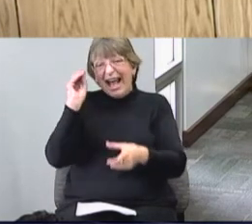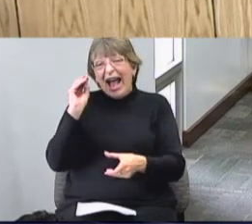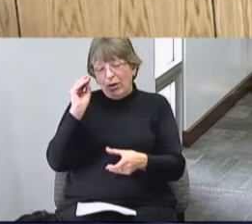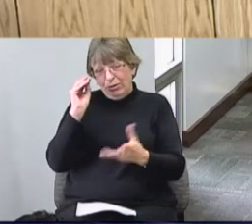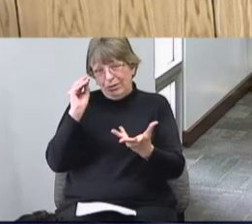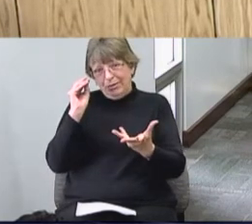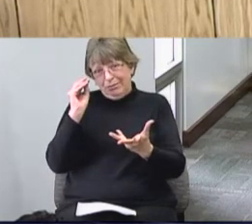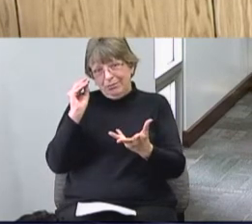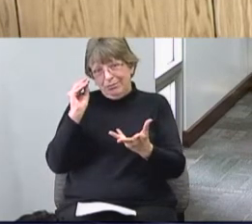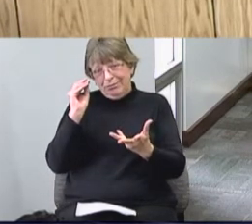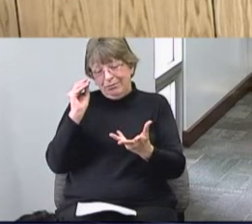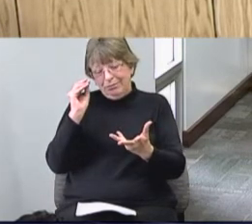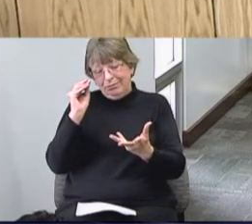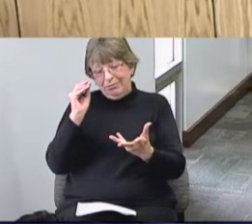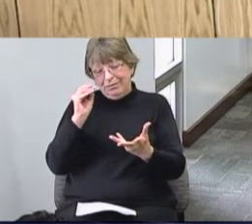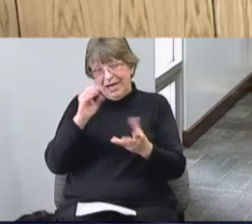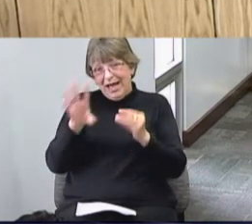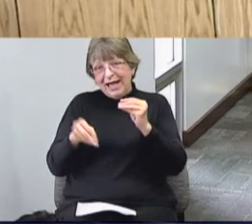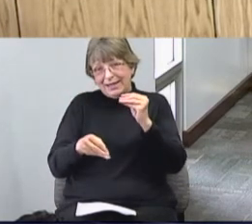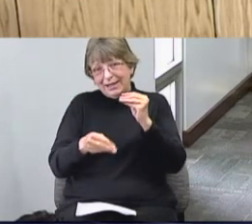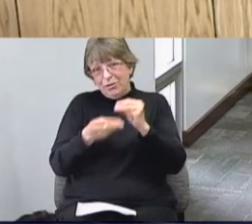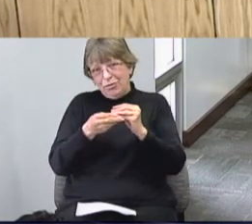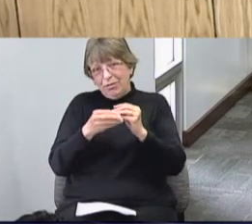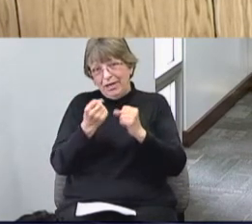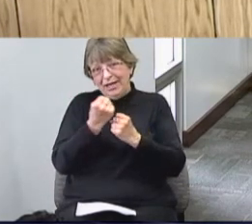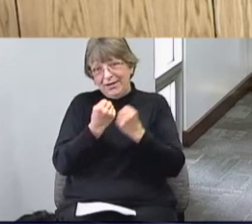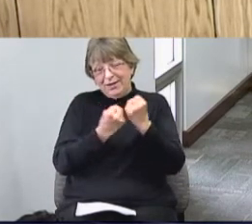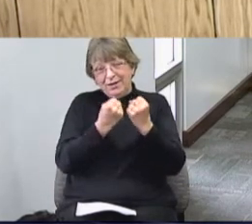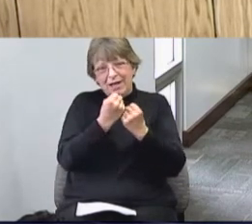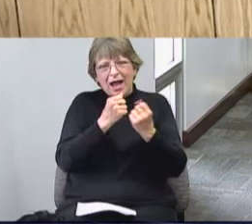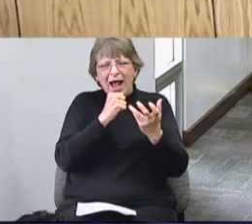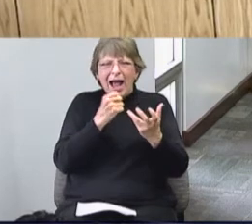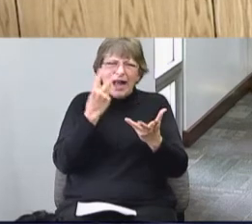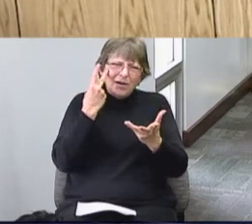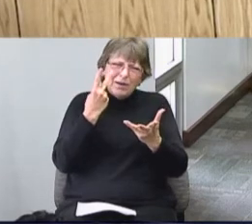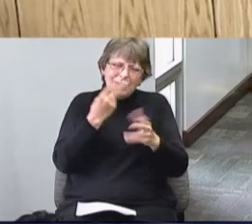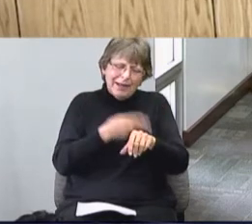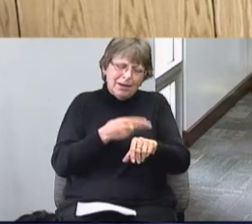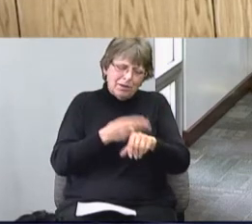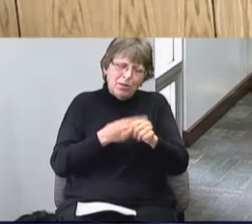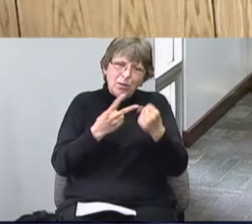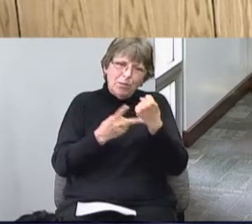contributing structure. I don't see historic preservation versus